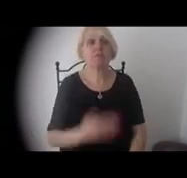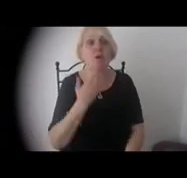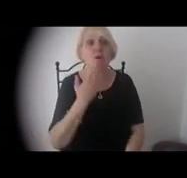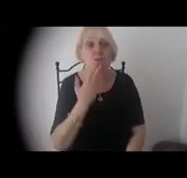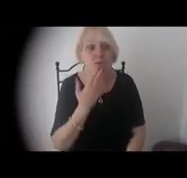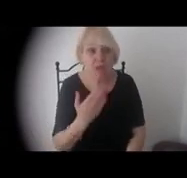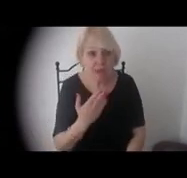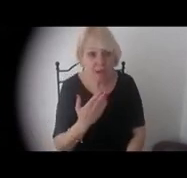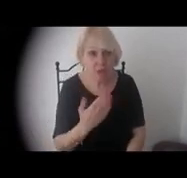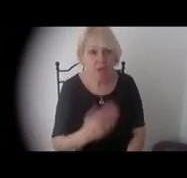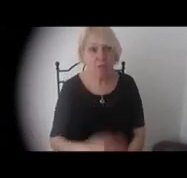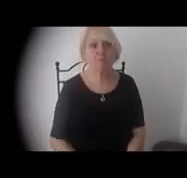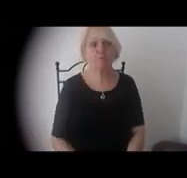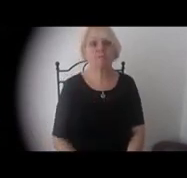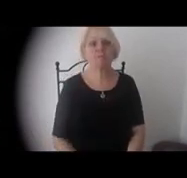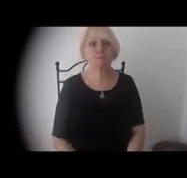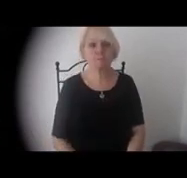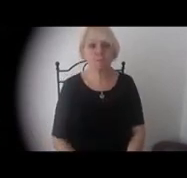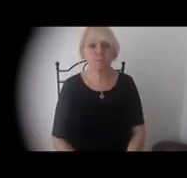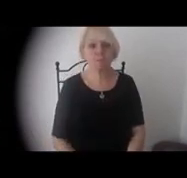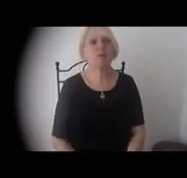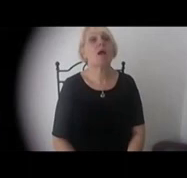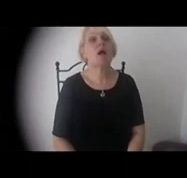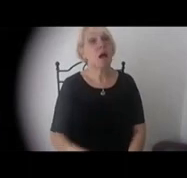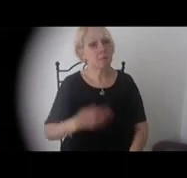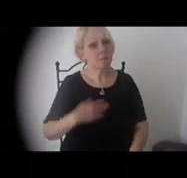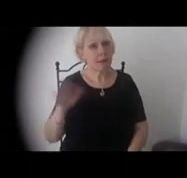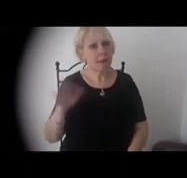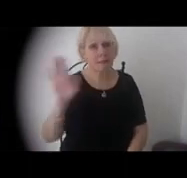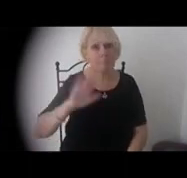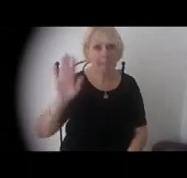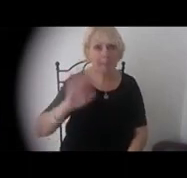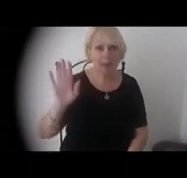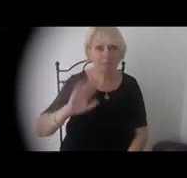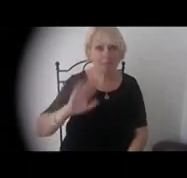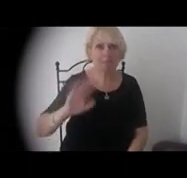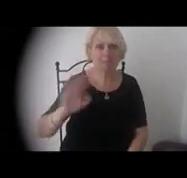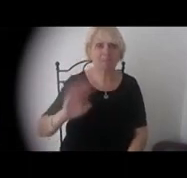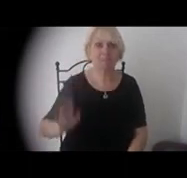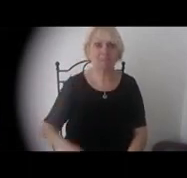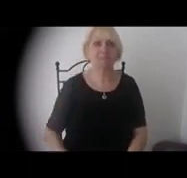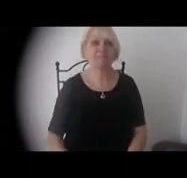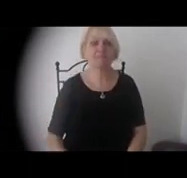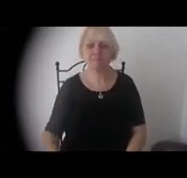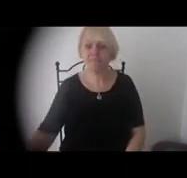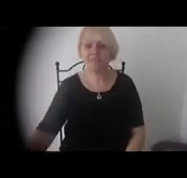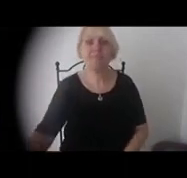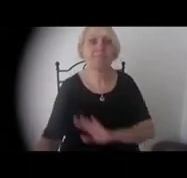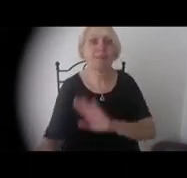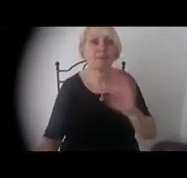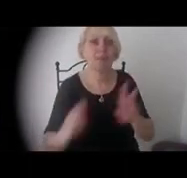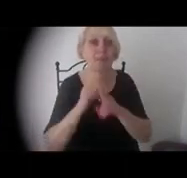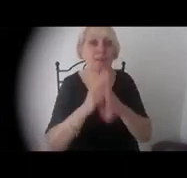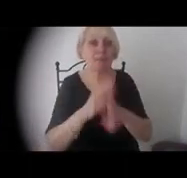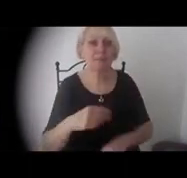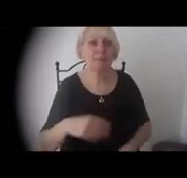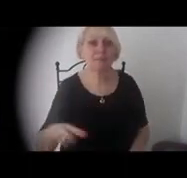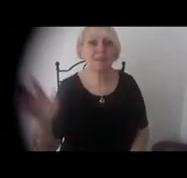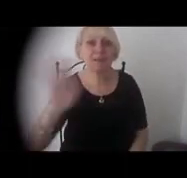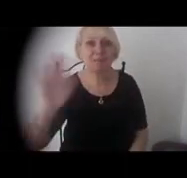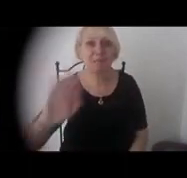you for listening. And without further ado, I will stop recording and end the call. Take care, everyone. Good mental